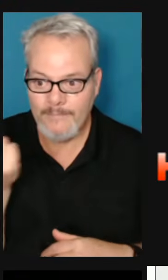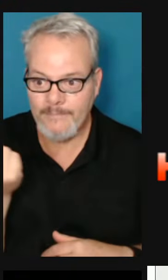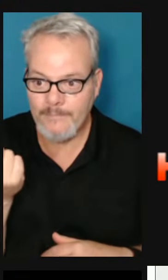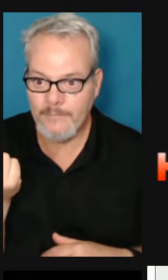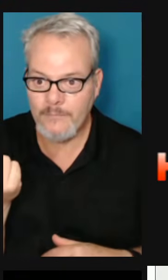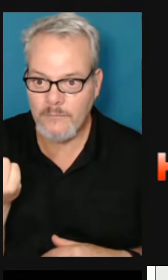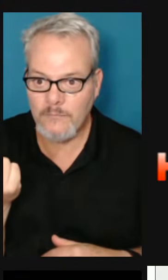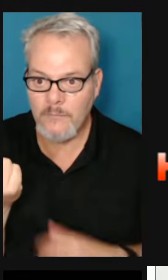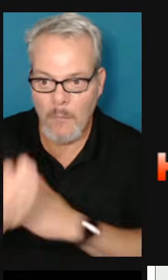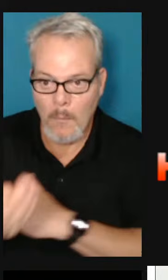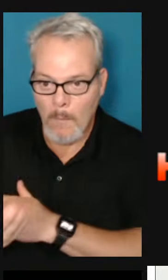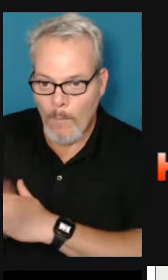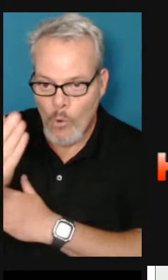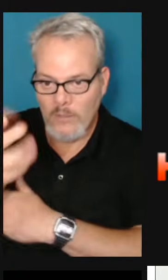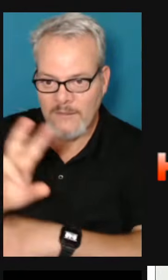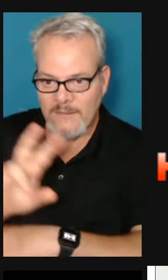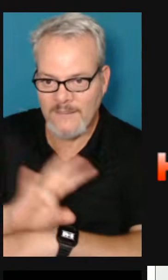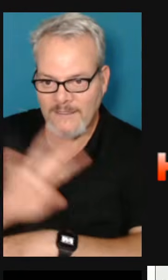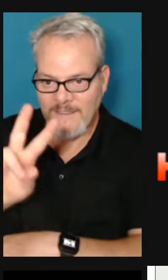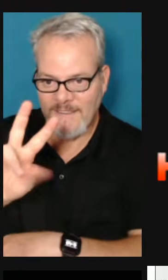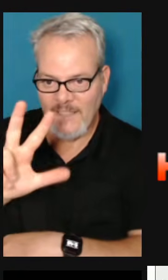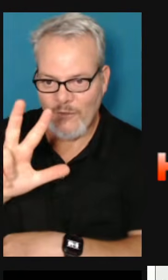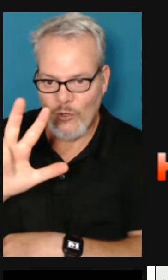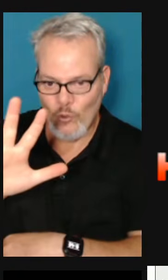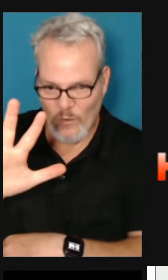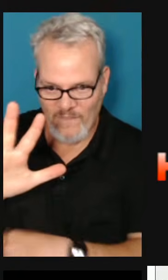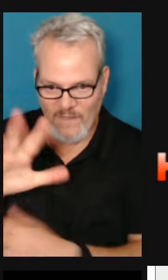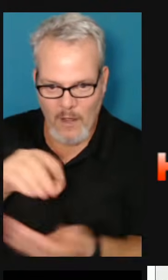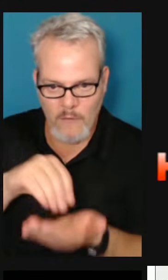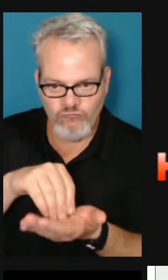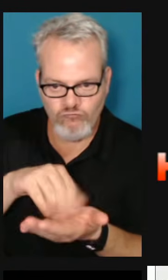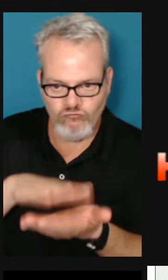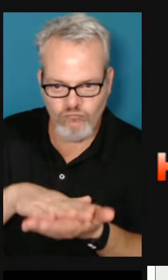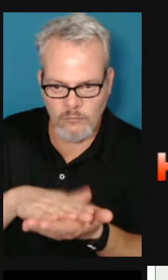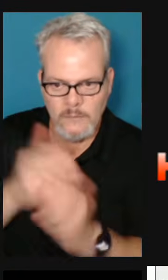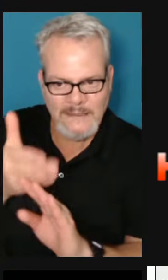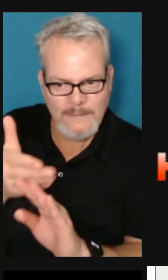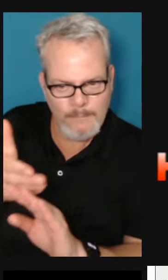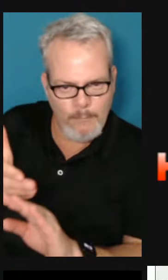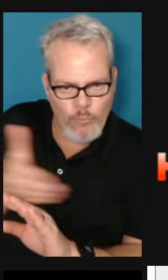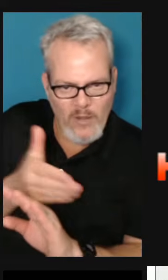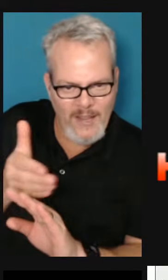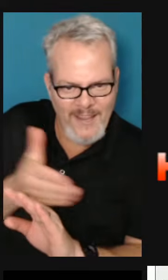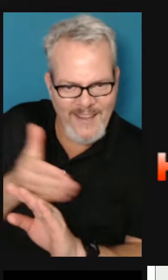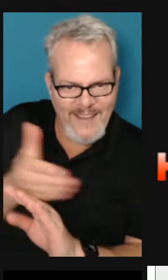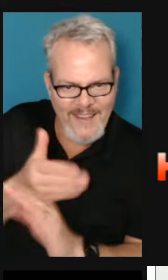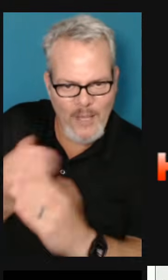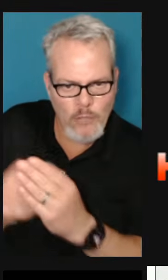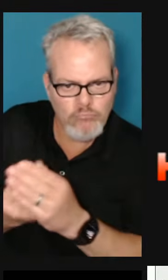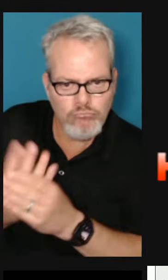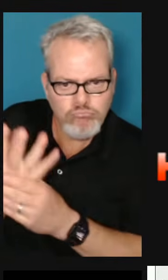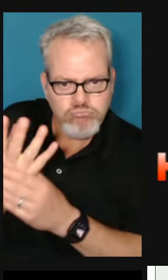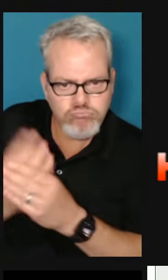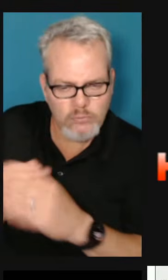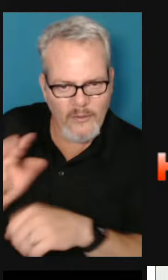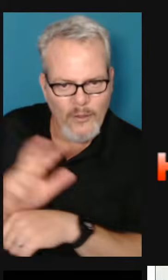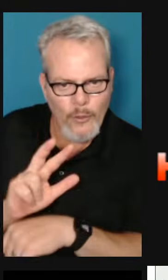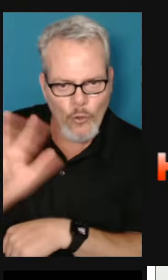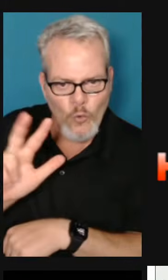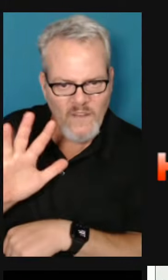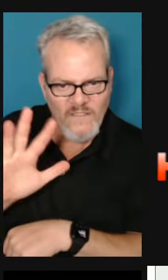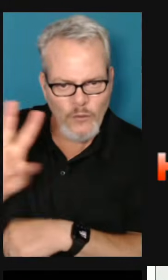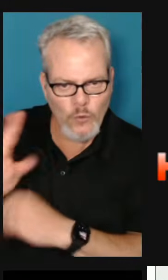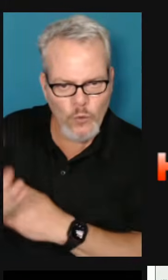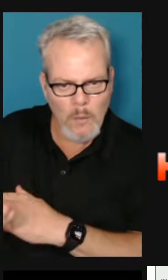Saturday morning, 7:35, they note precursory overflows began at 3:52 a.m. from the north vent and have been continuing